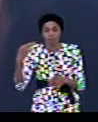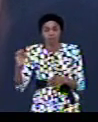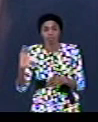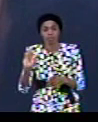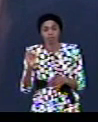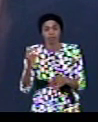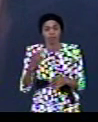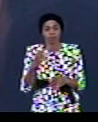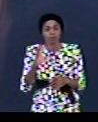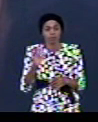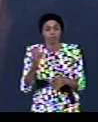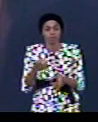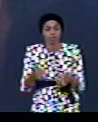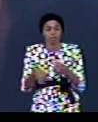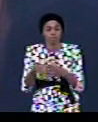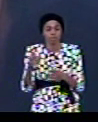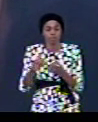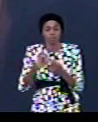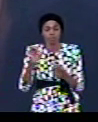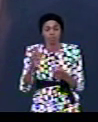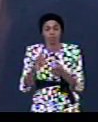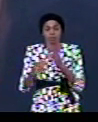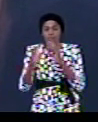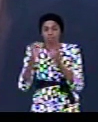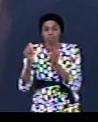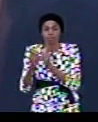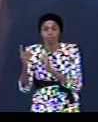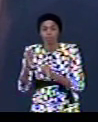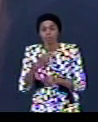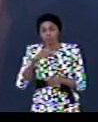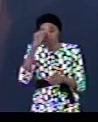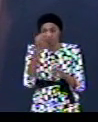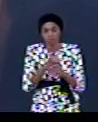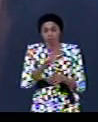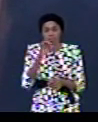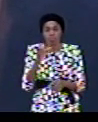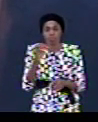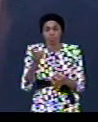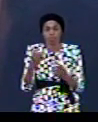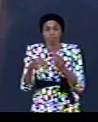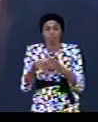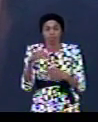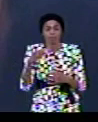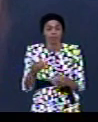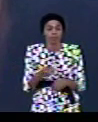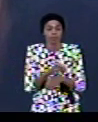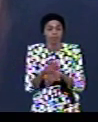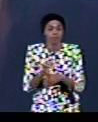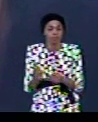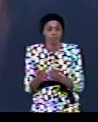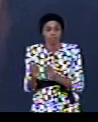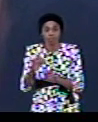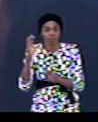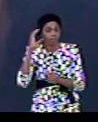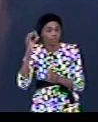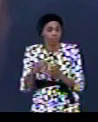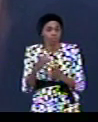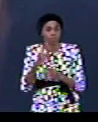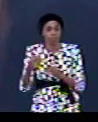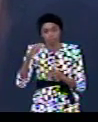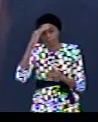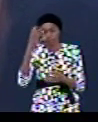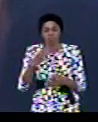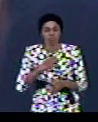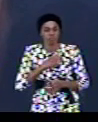to commune with him. And the sons of Jacob came out of the field when they heard it, and the men were grieved, and they were